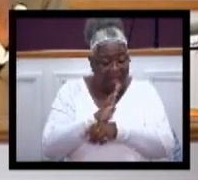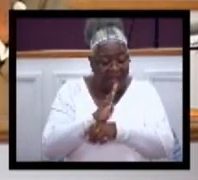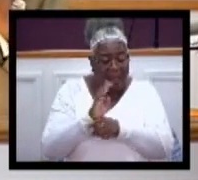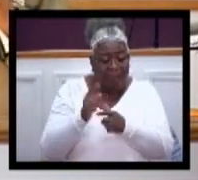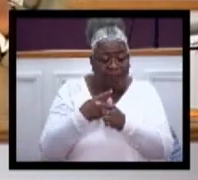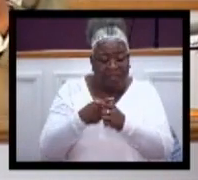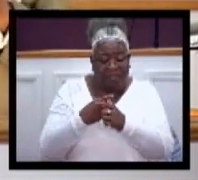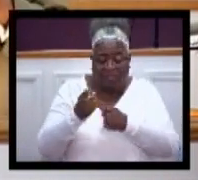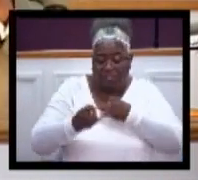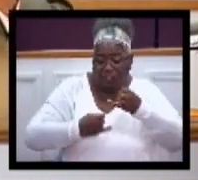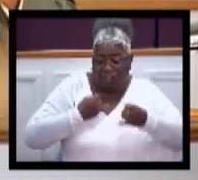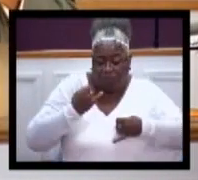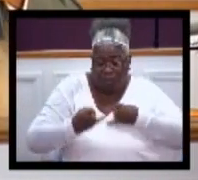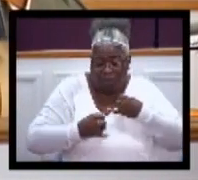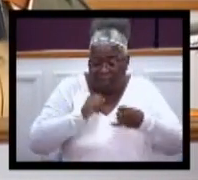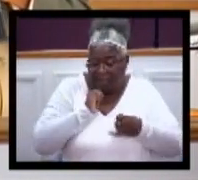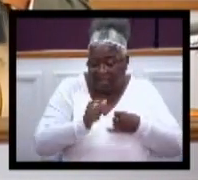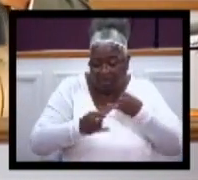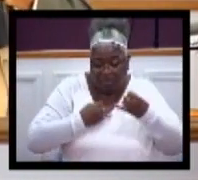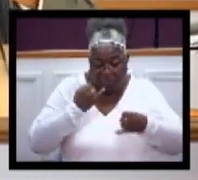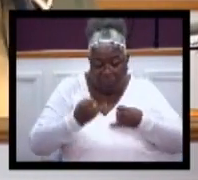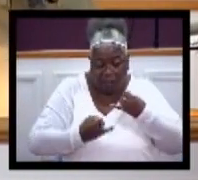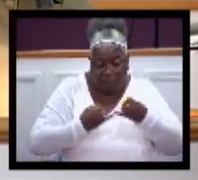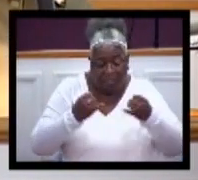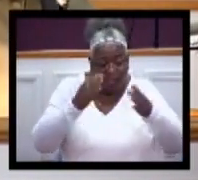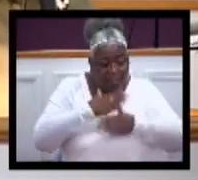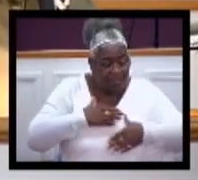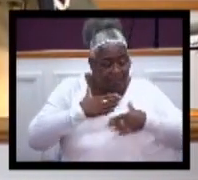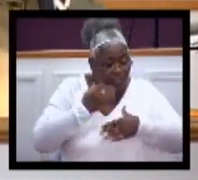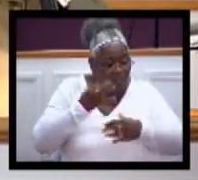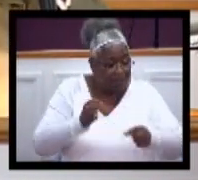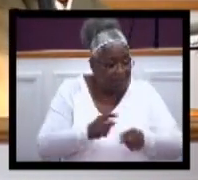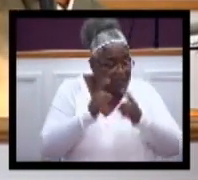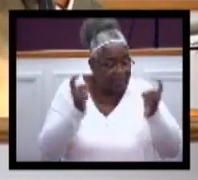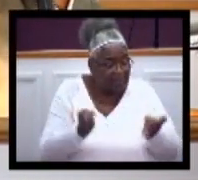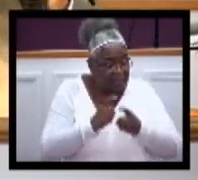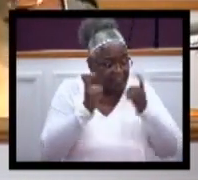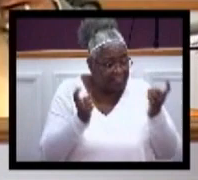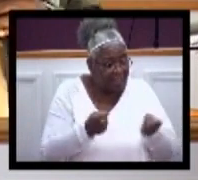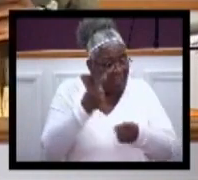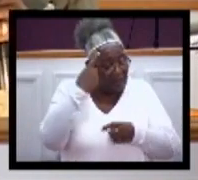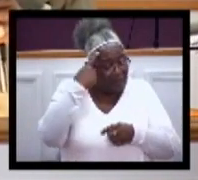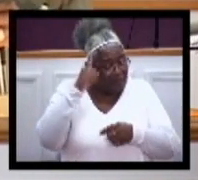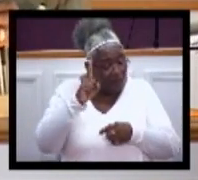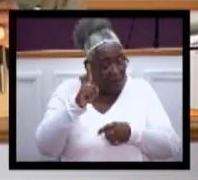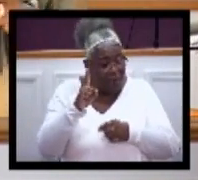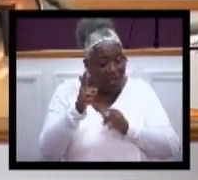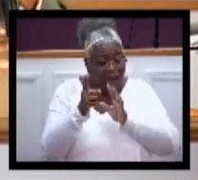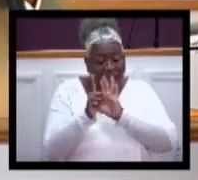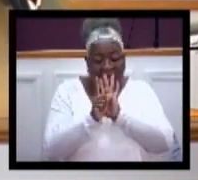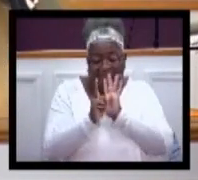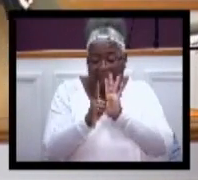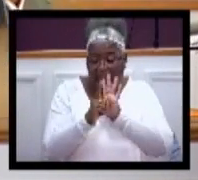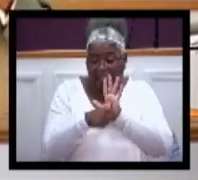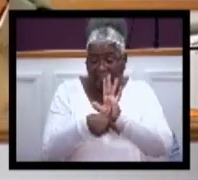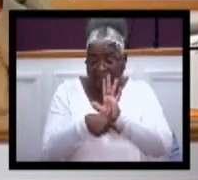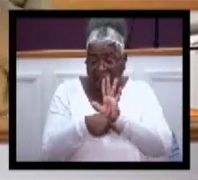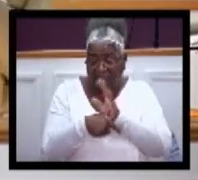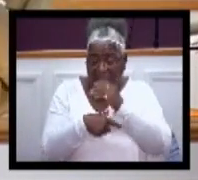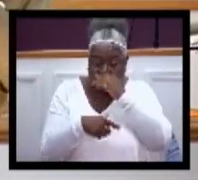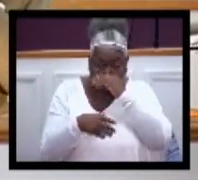to enjoy the pleasures of sin for a season. Let's take a look